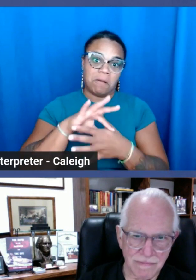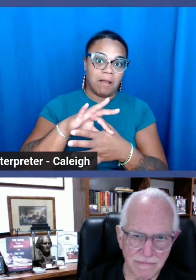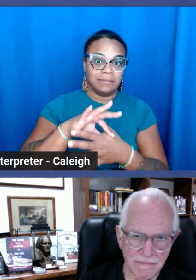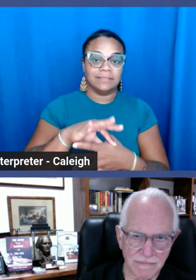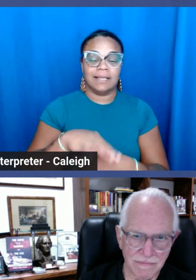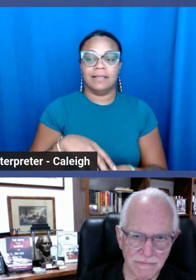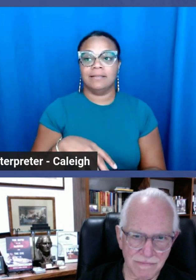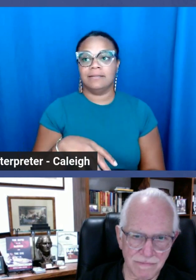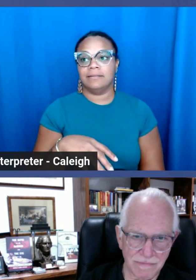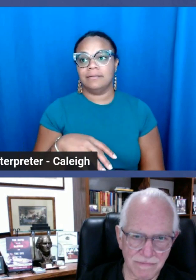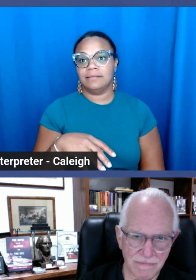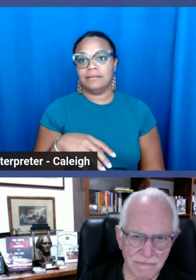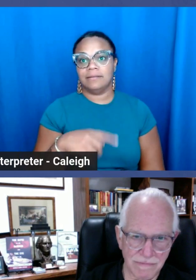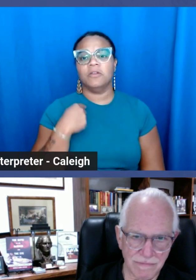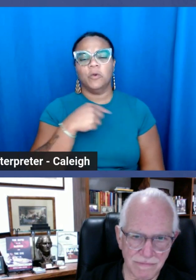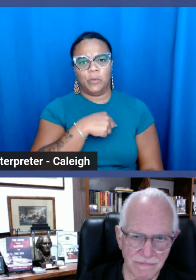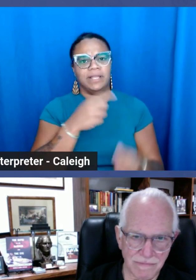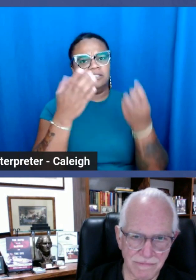we generally support.